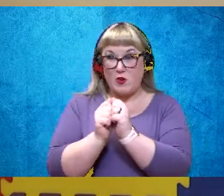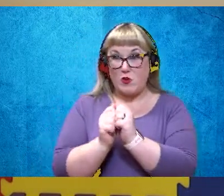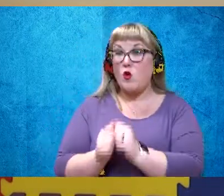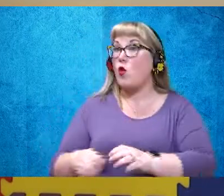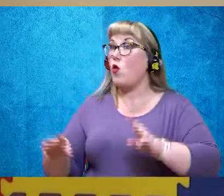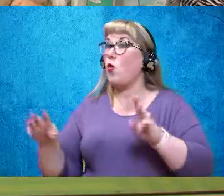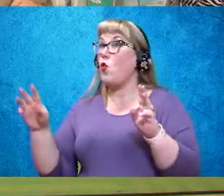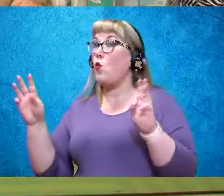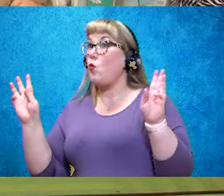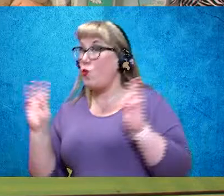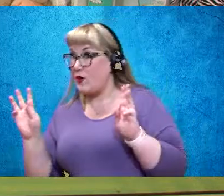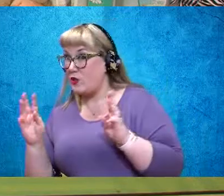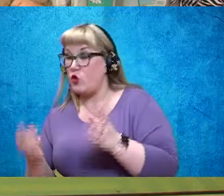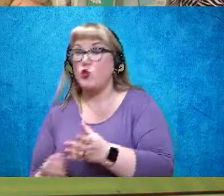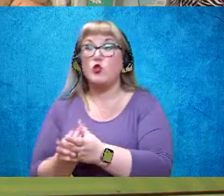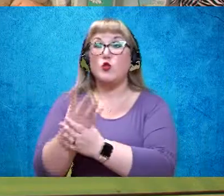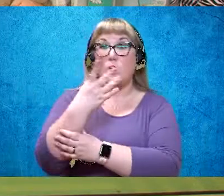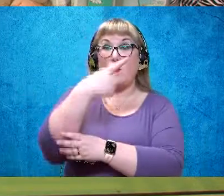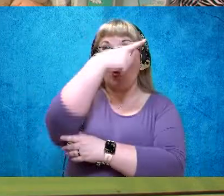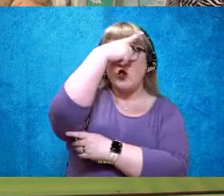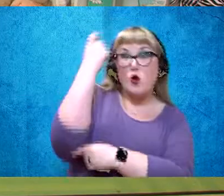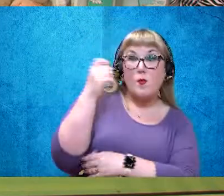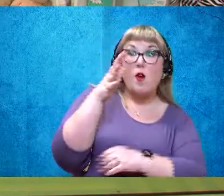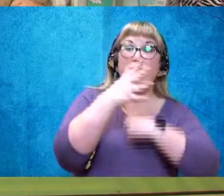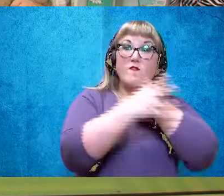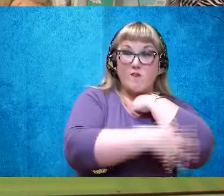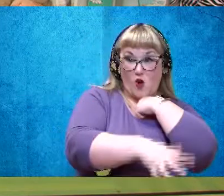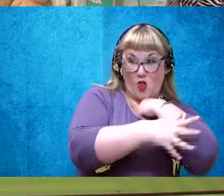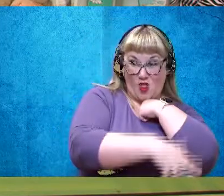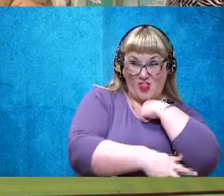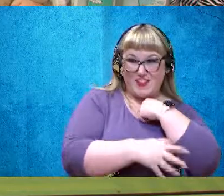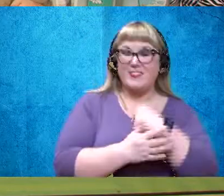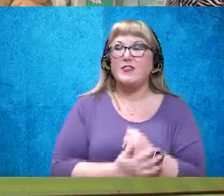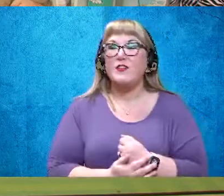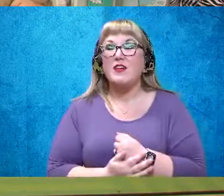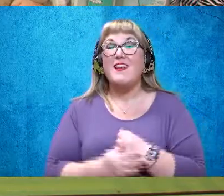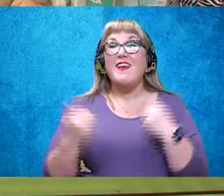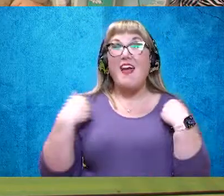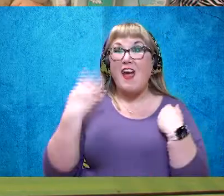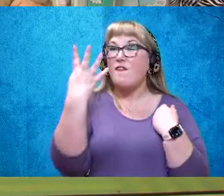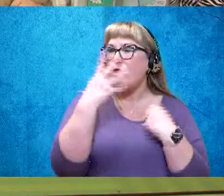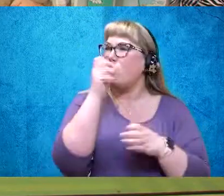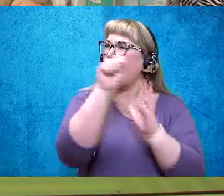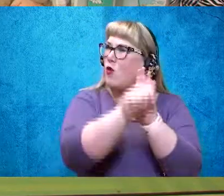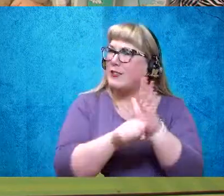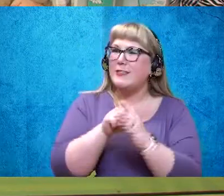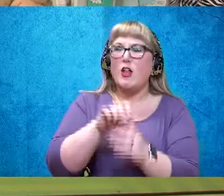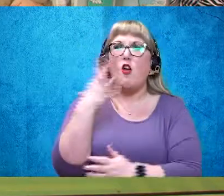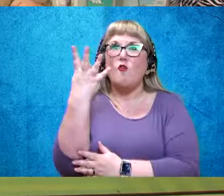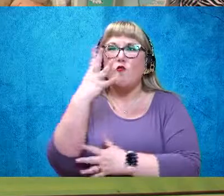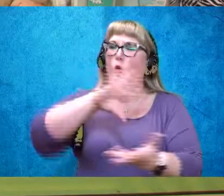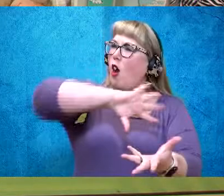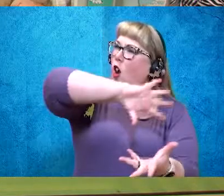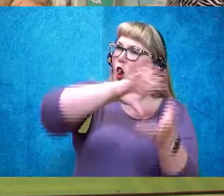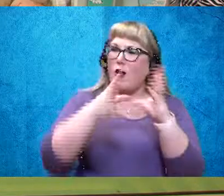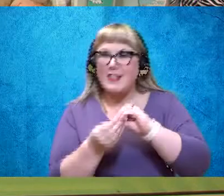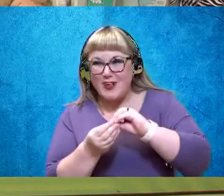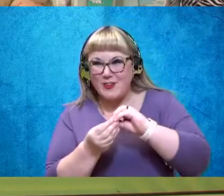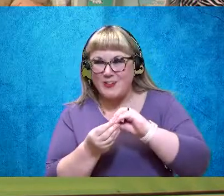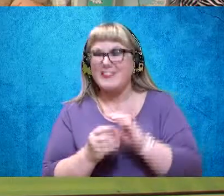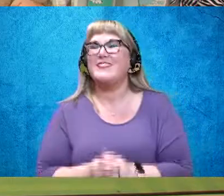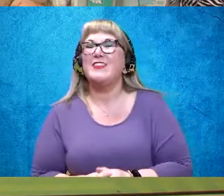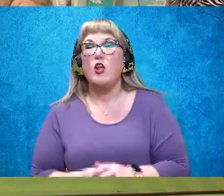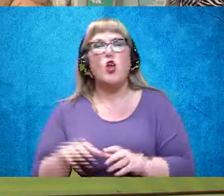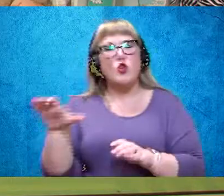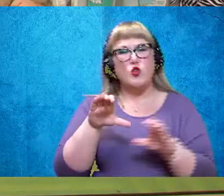winter, spring, summer, fall. There are seasons 4 in all. Let's do